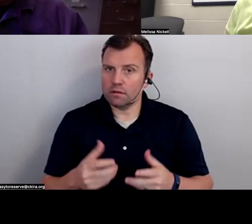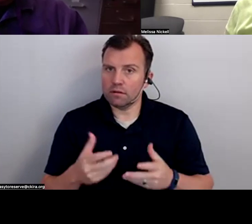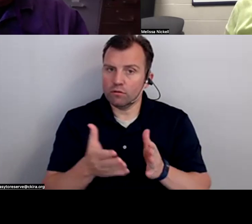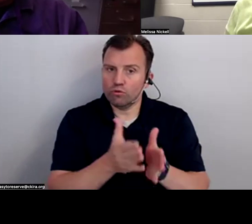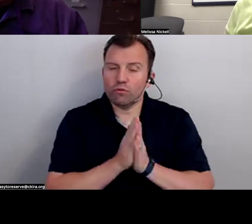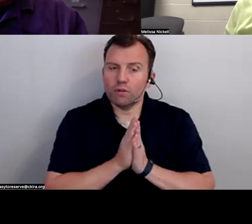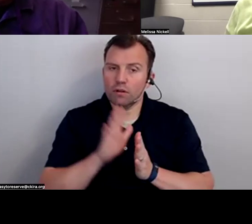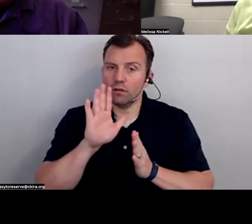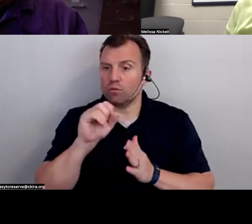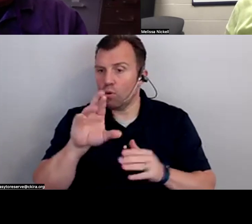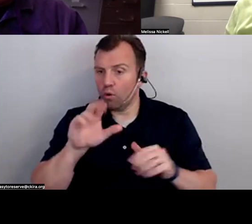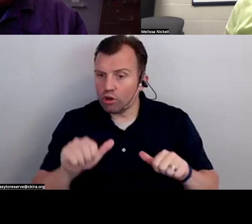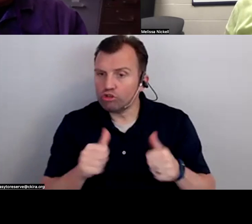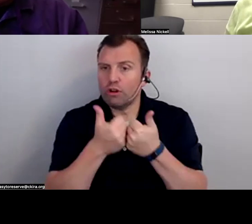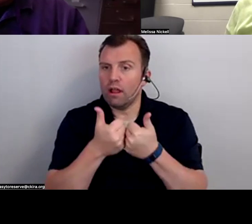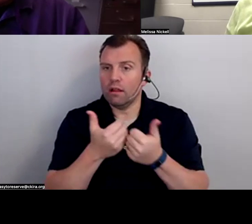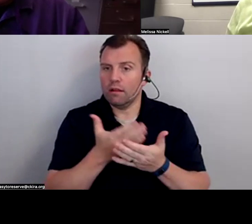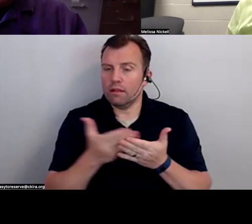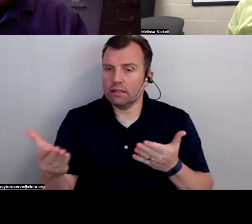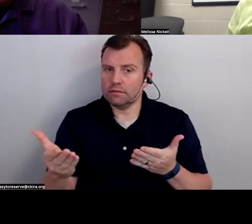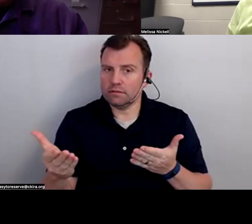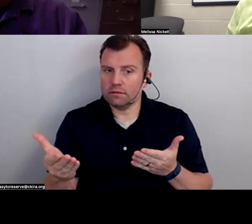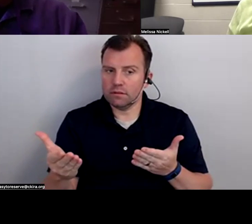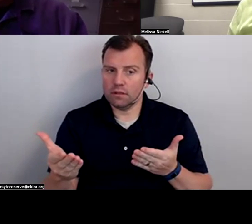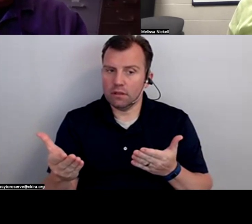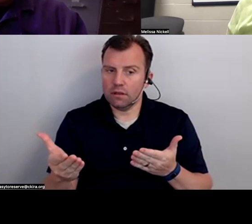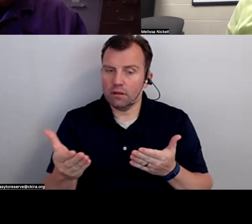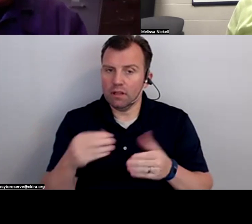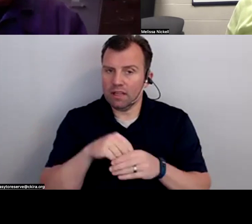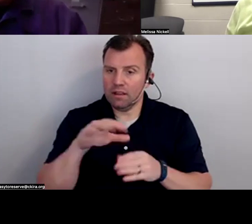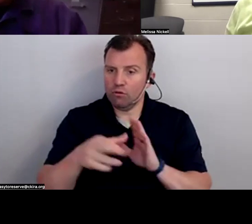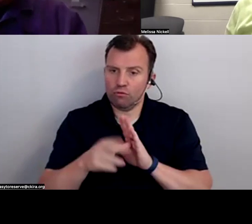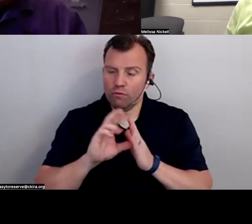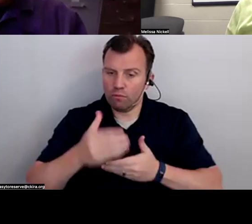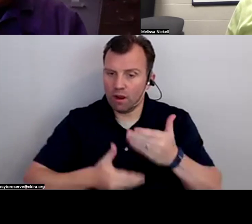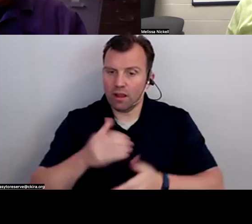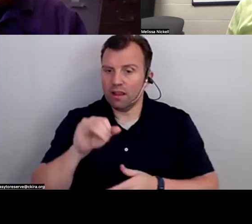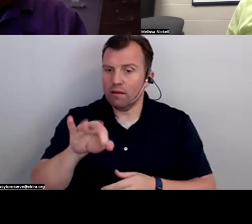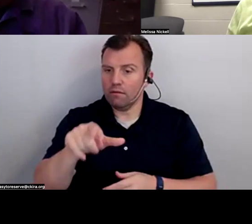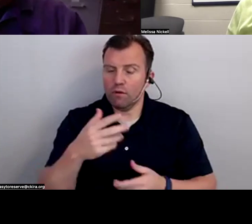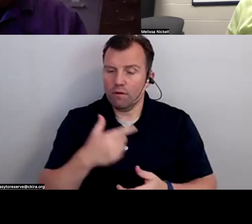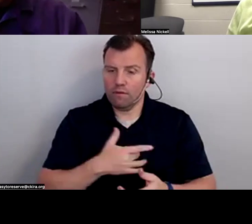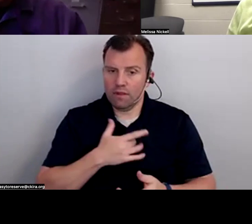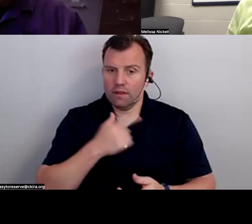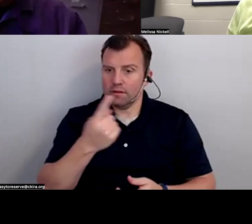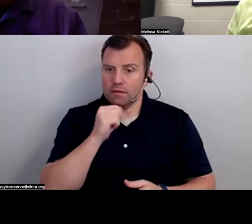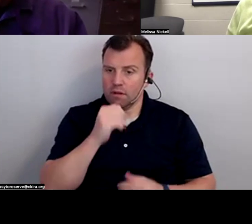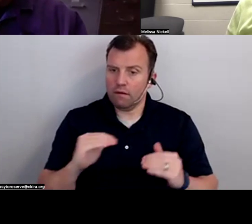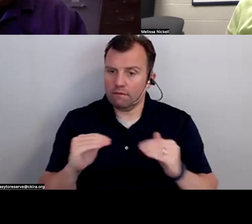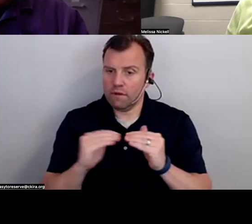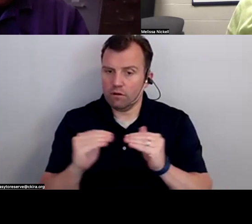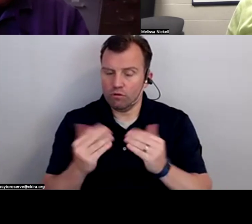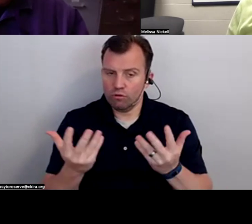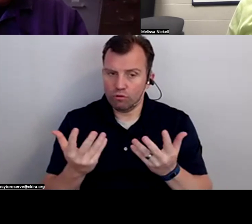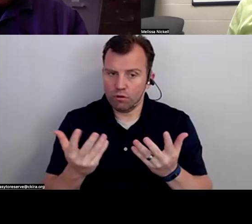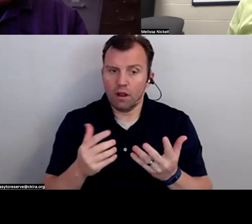request, you know, or challenge, you know, things if it, you know, in the review process, if you feel there was something that was done unfairly and this